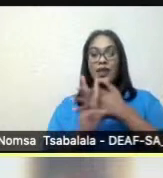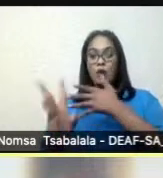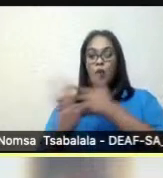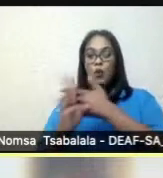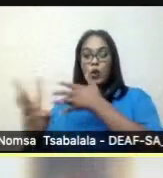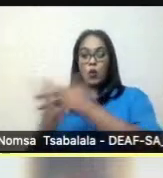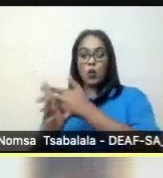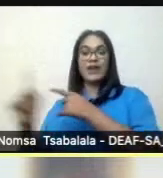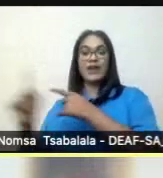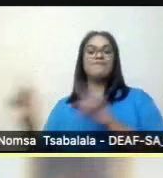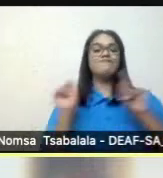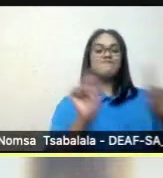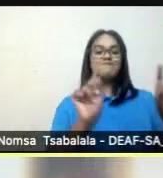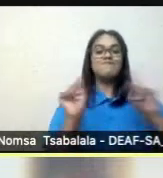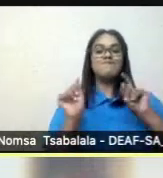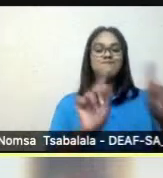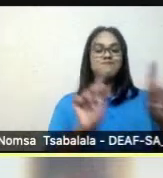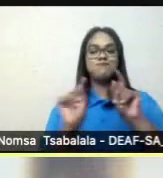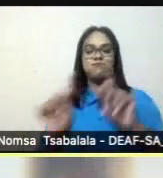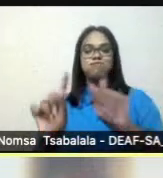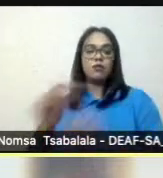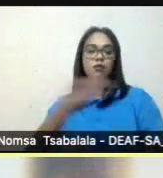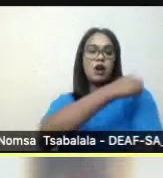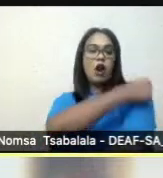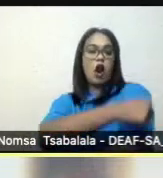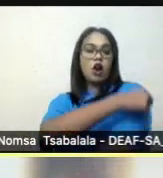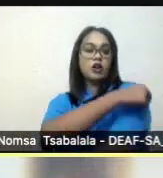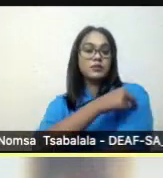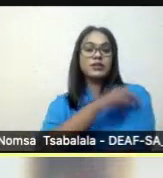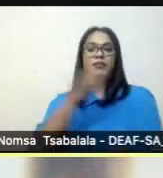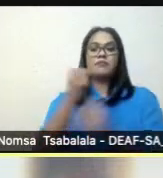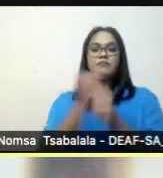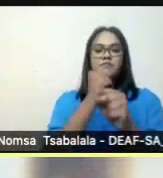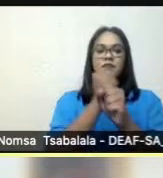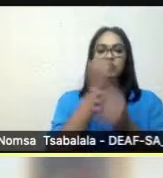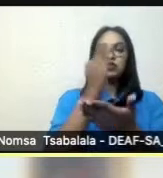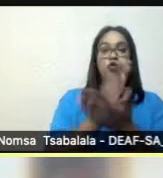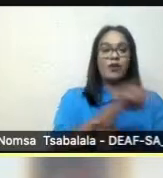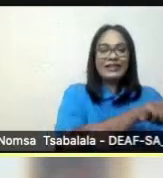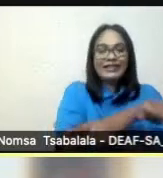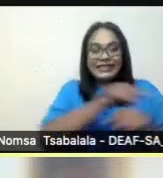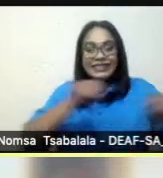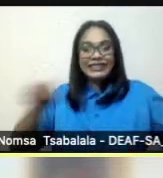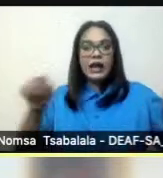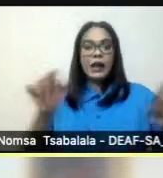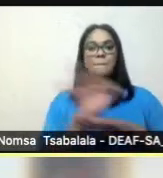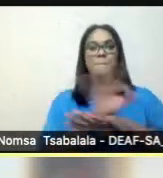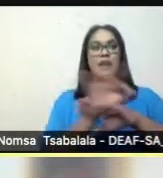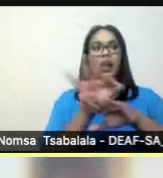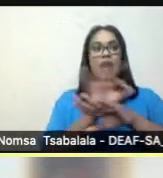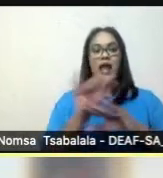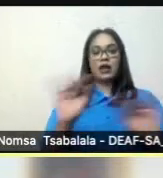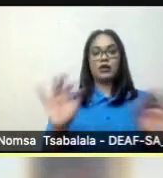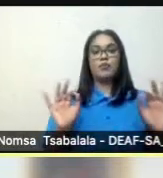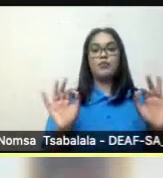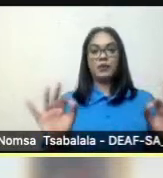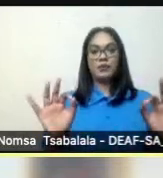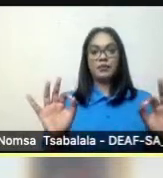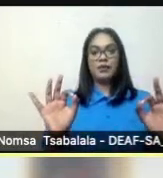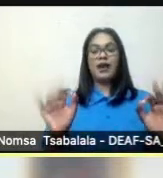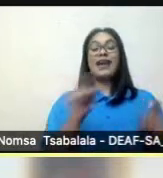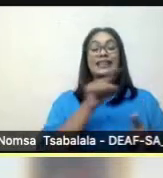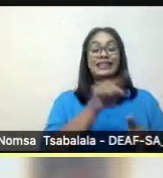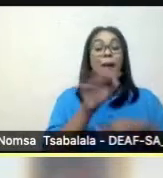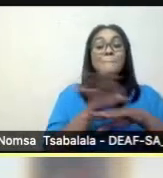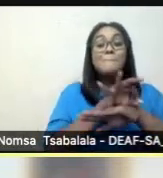service provider, which is Afrox, has finalized a plan for the fourth wave, and that plan is available, which gives us